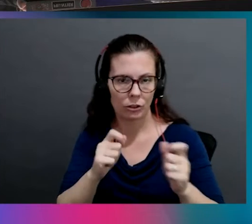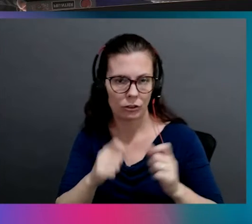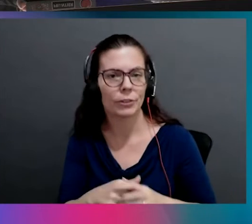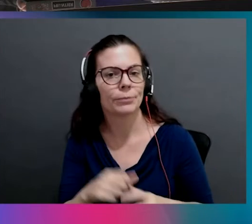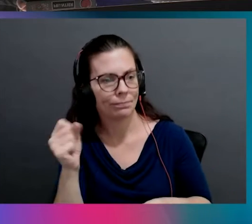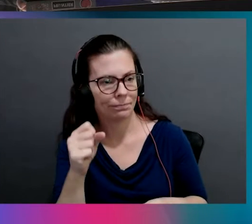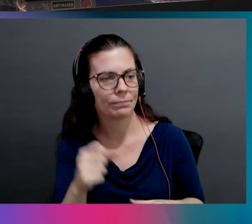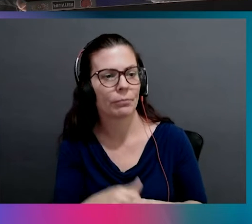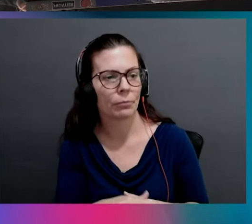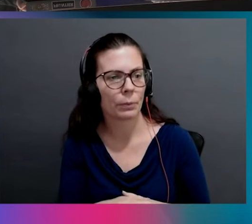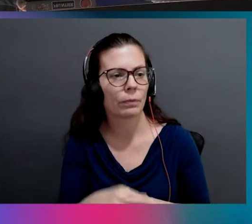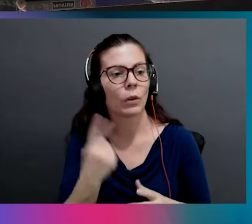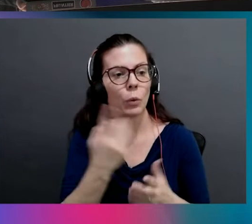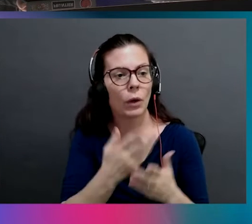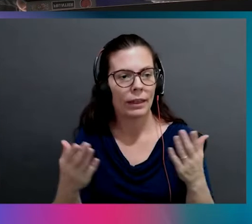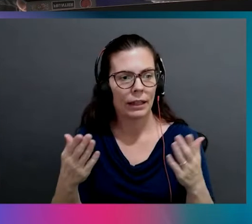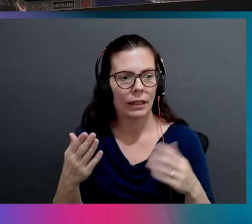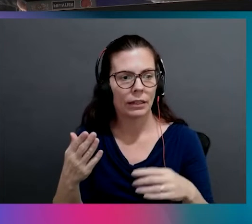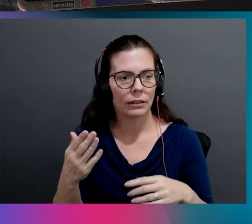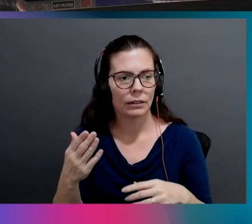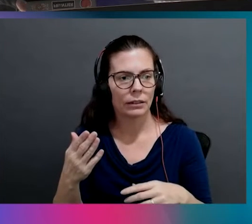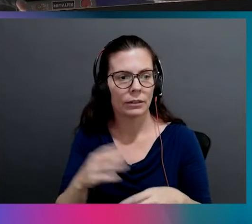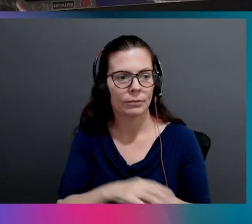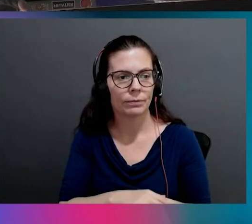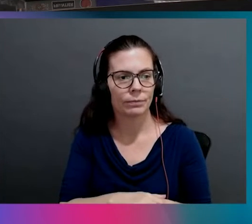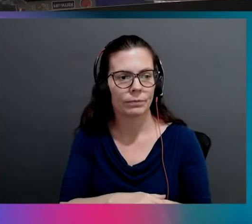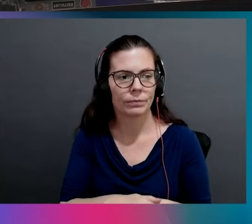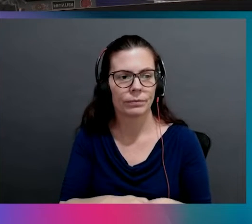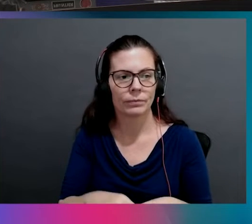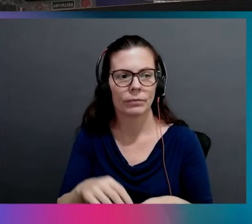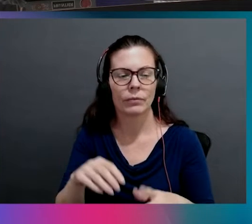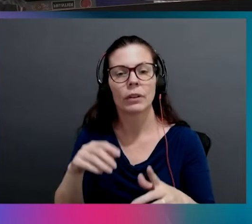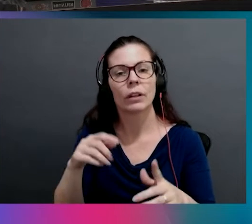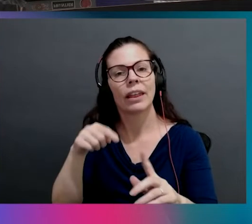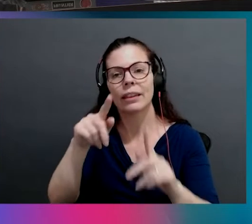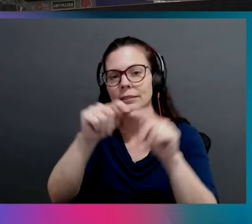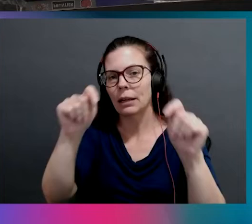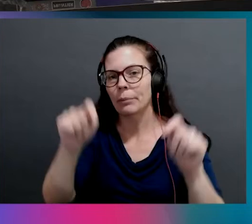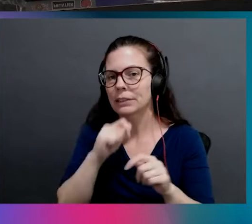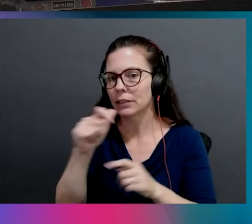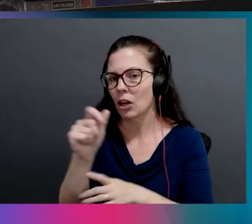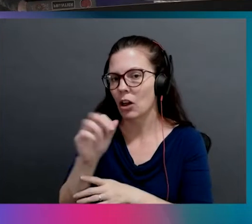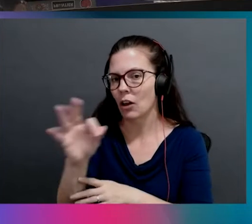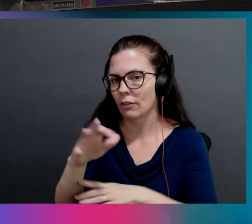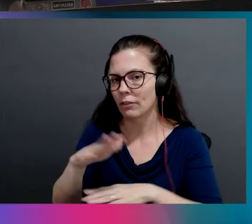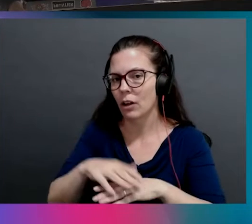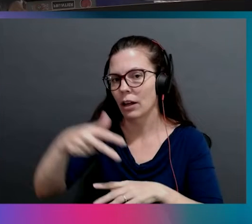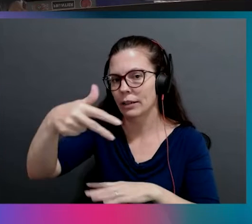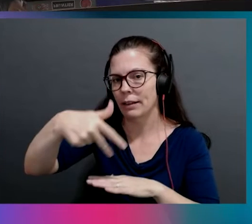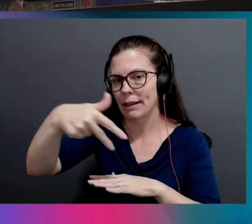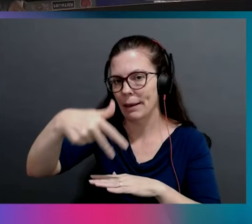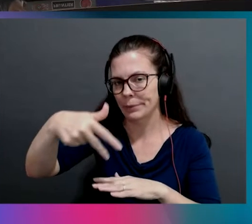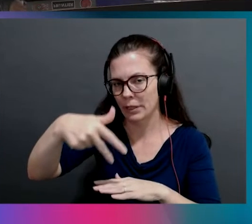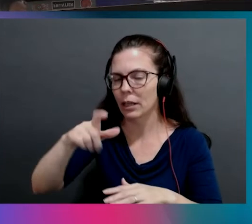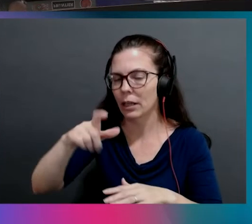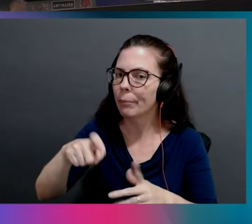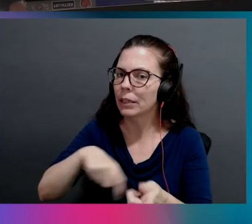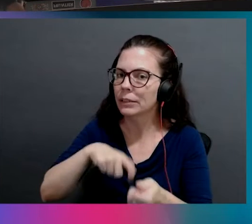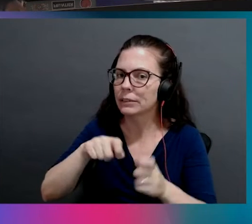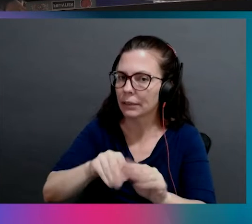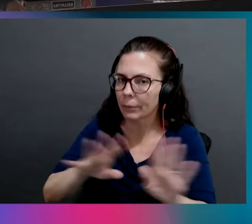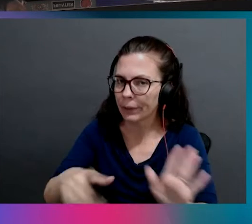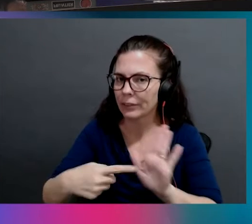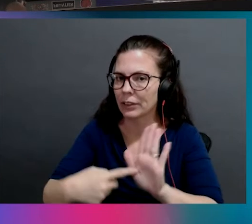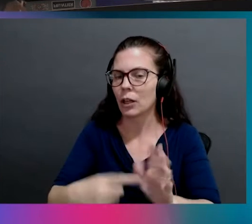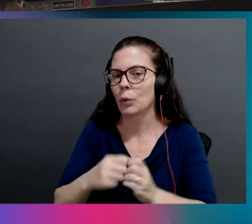One thing to point out here, the template does not have auth on the Lambda function itself. So you do have to explicitly with SAM give it